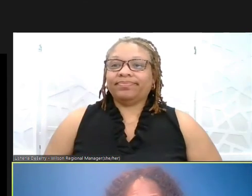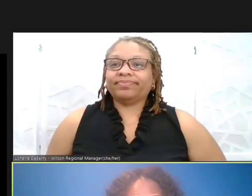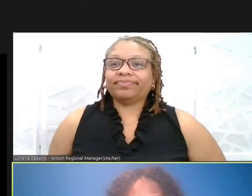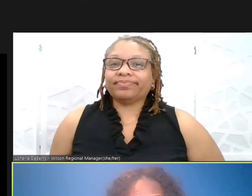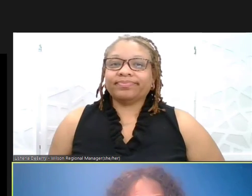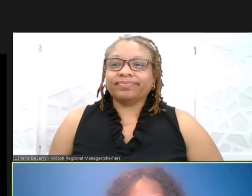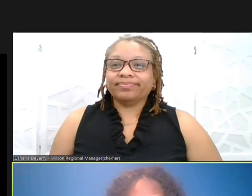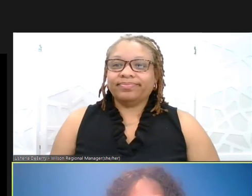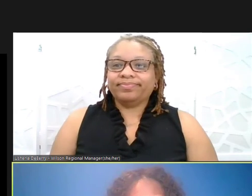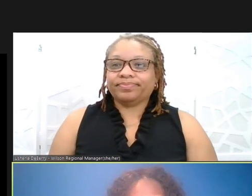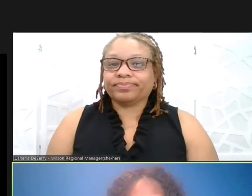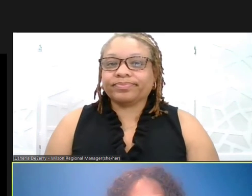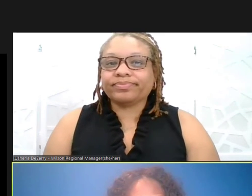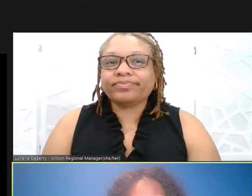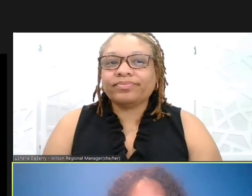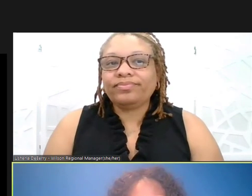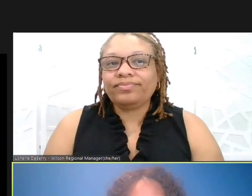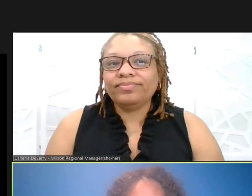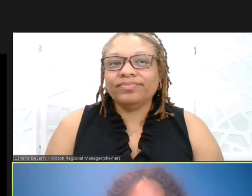Thank you. Next slide, please.